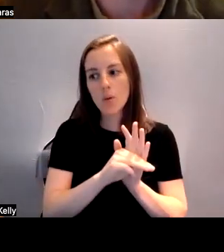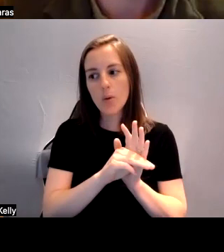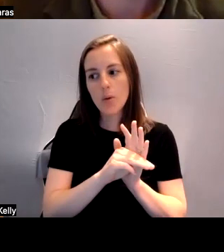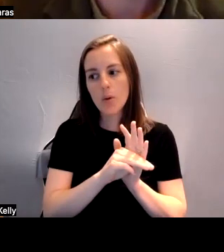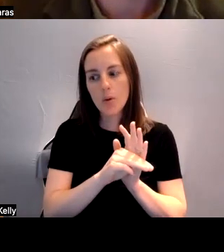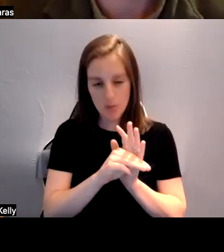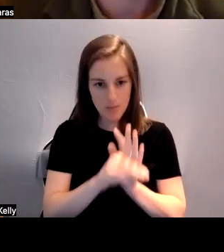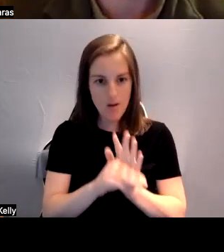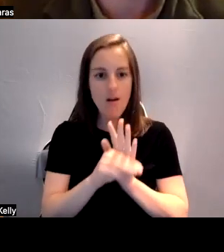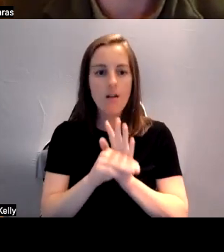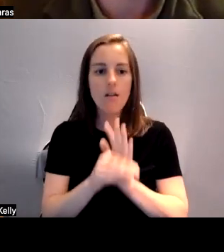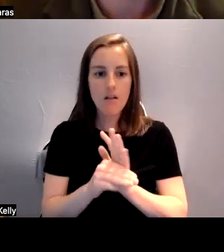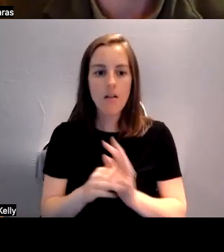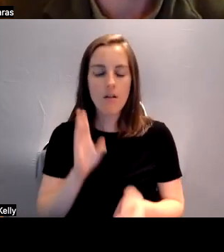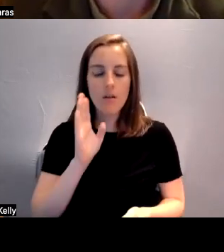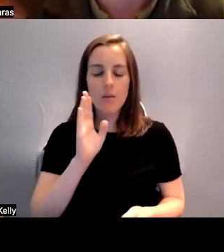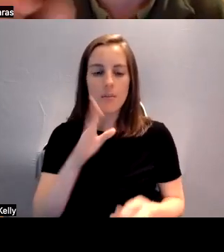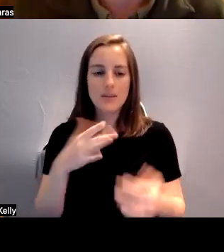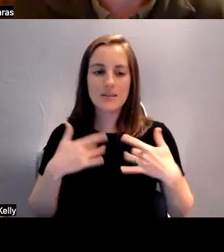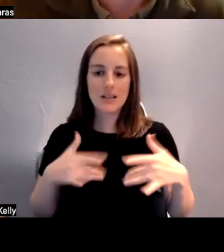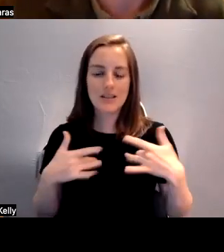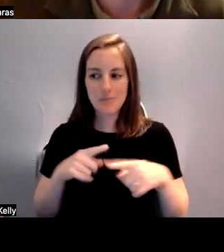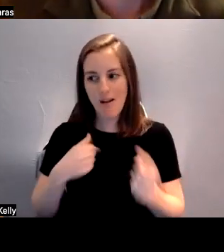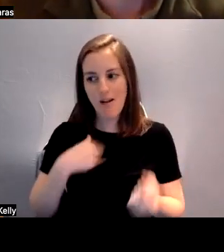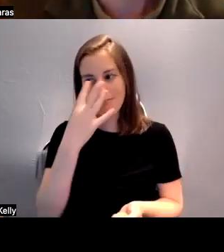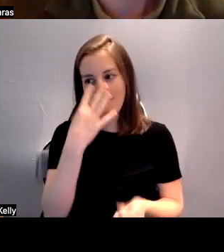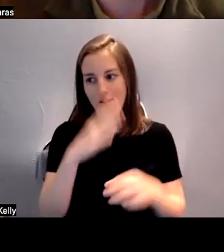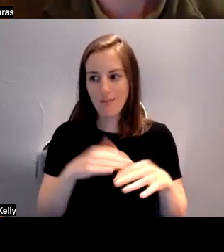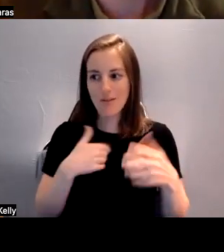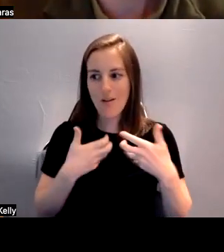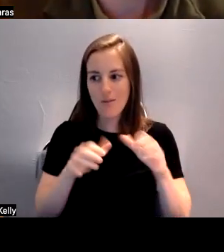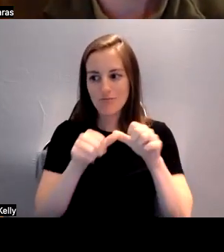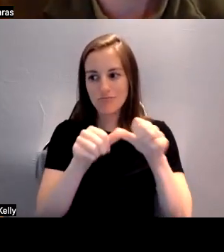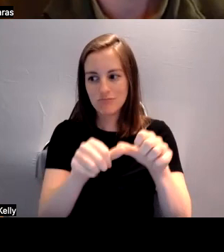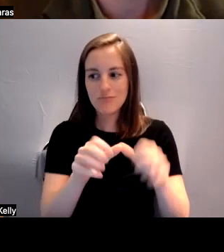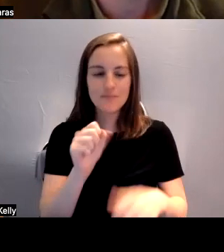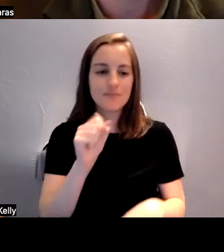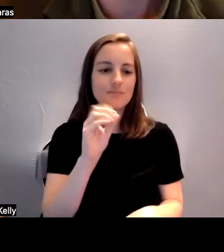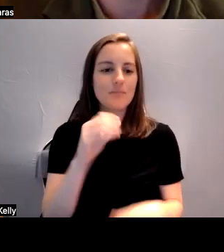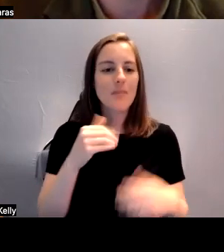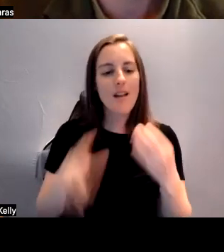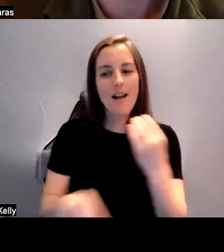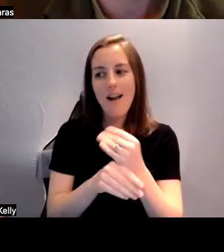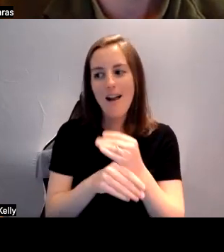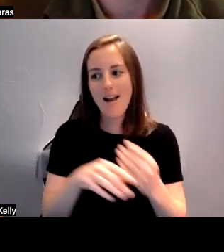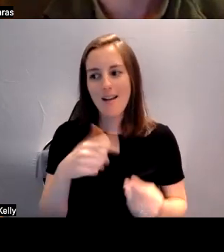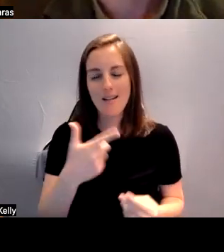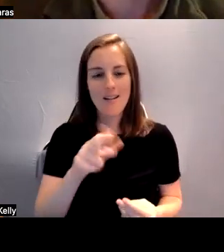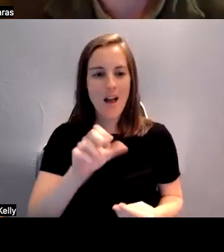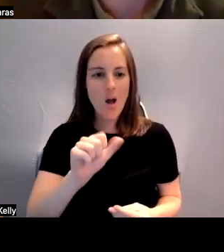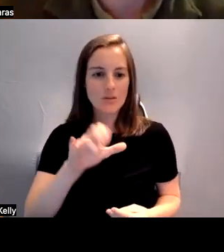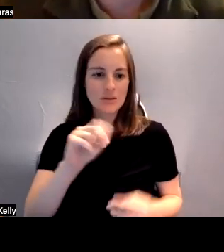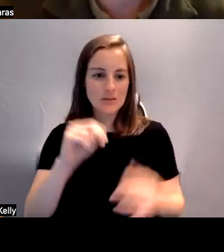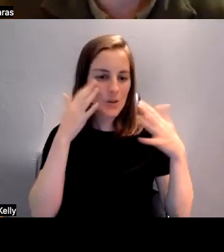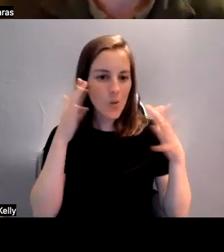to the input coordinates. There's some slack. So we're adding Gaussian noise during training to all the coordinates. But then